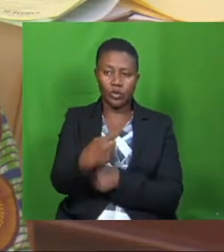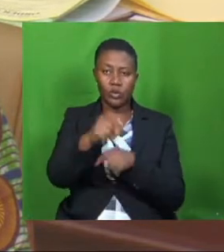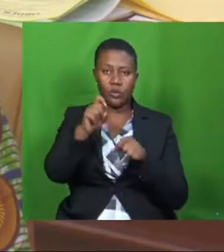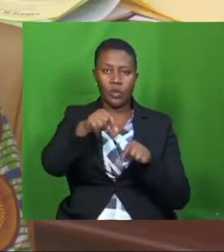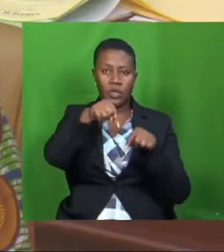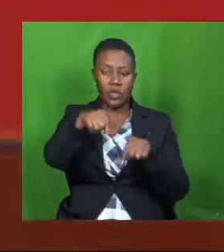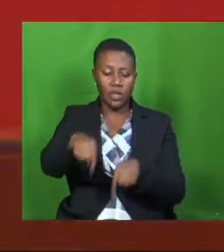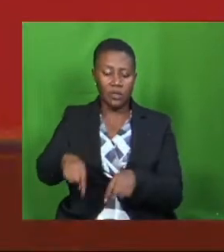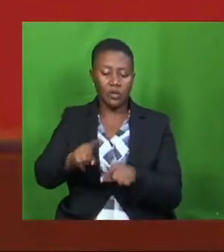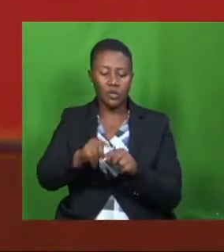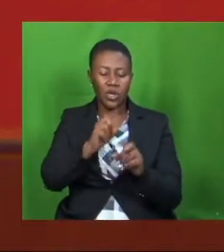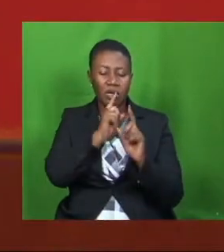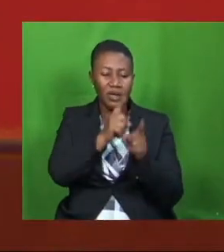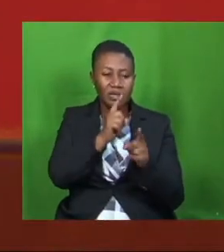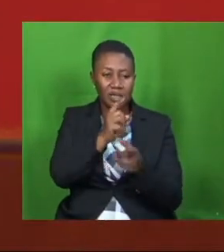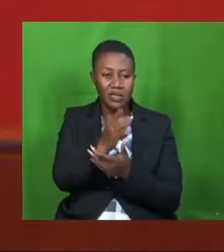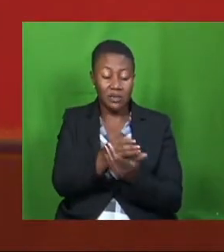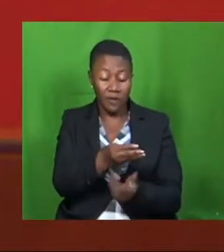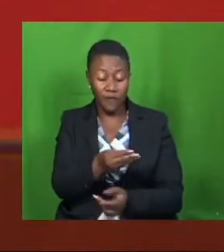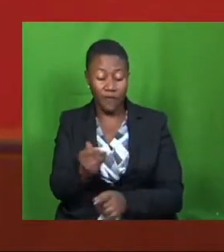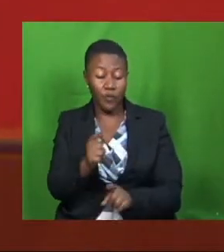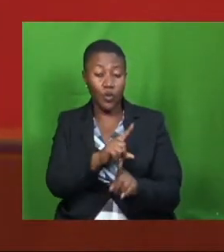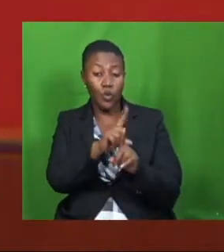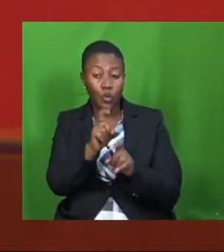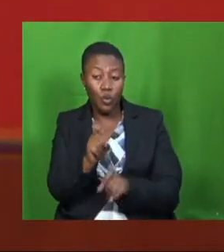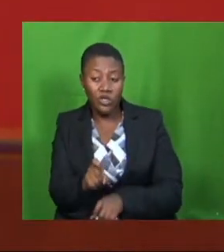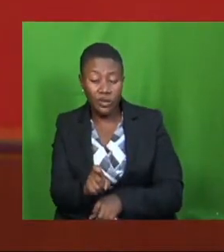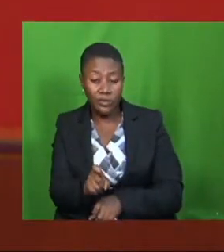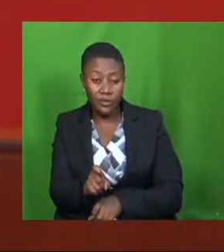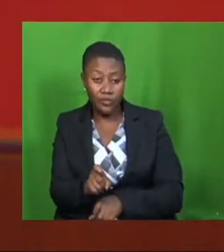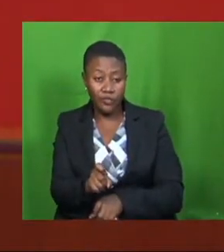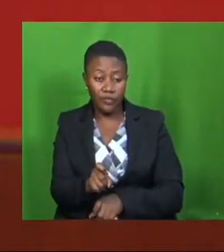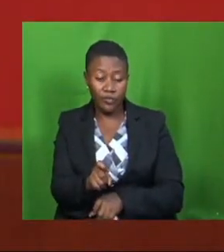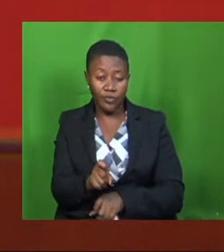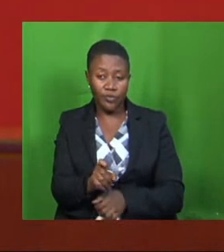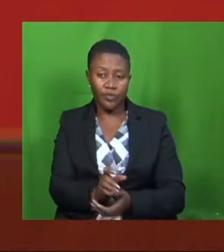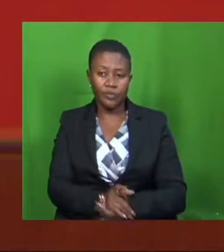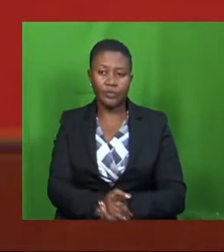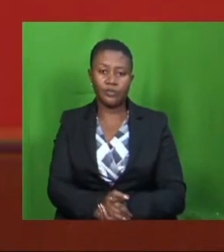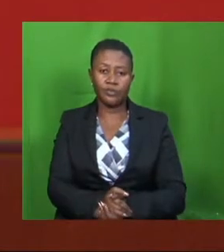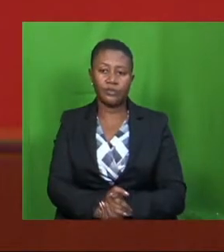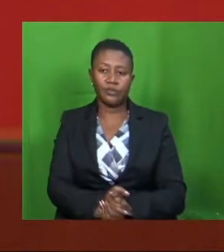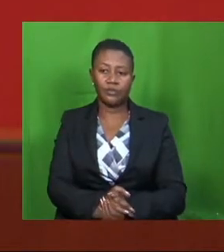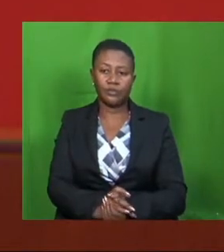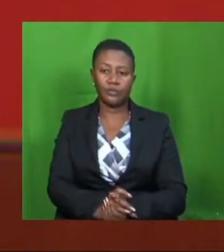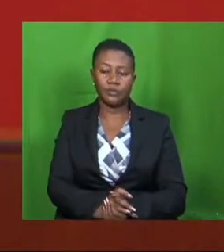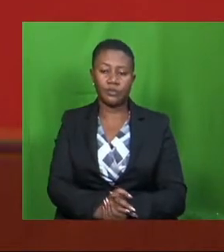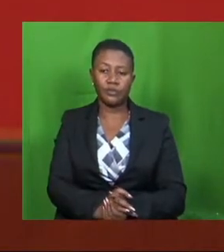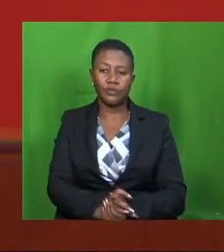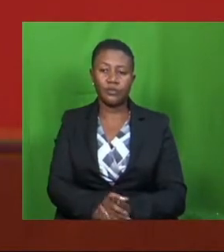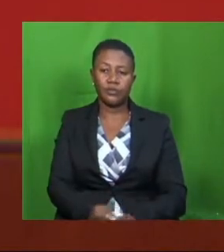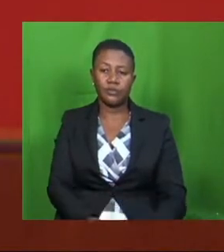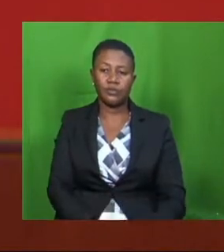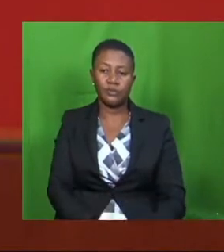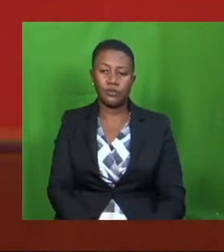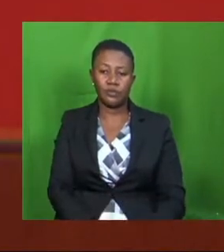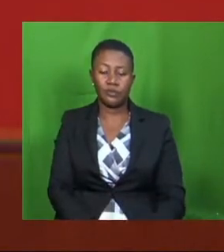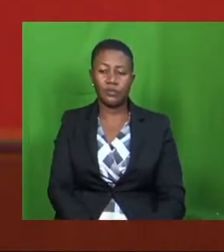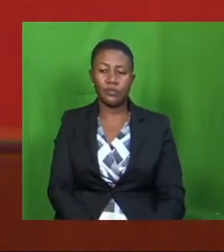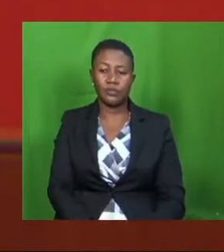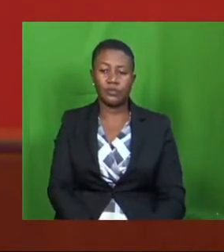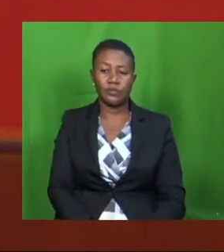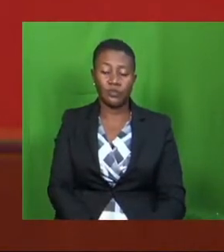And that is what I learned in English language in Legon. Let's